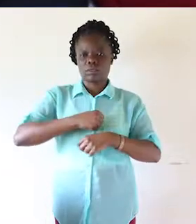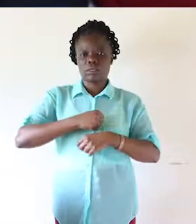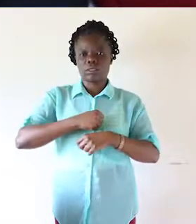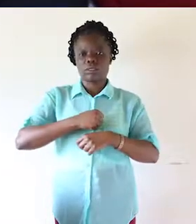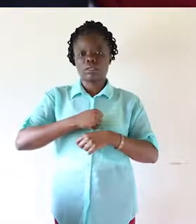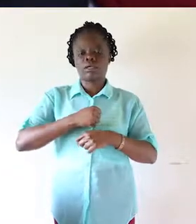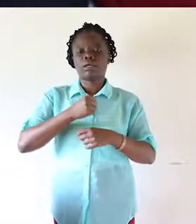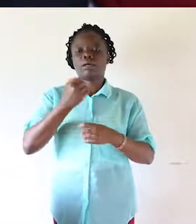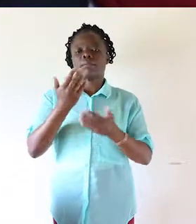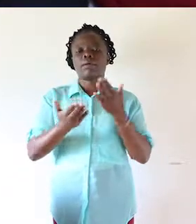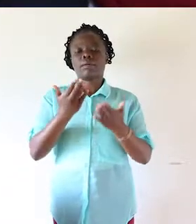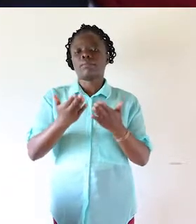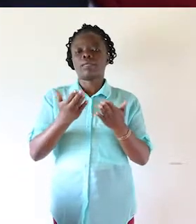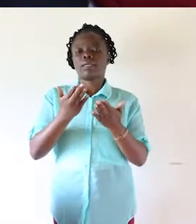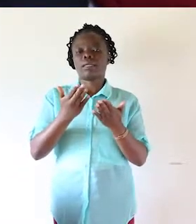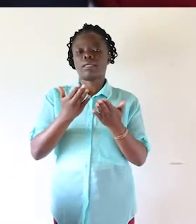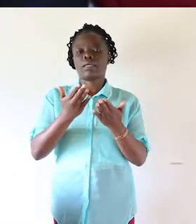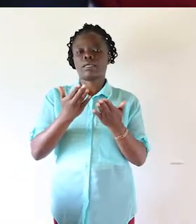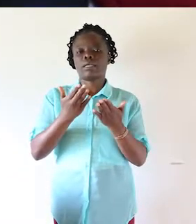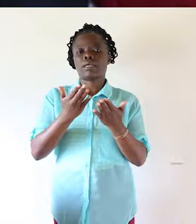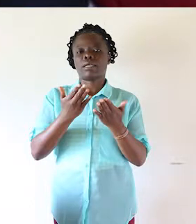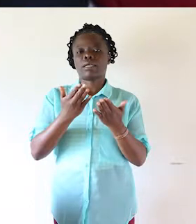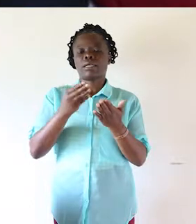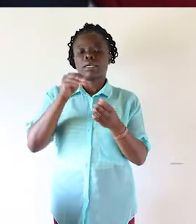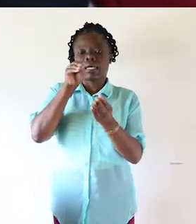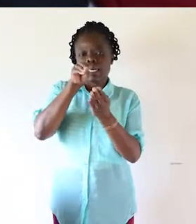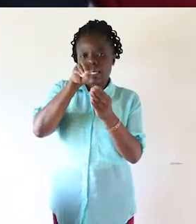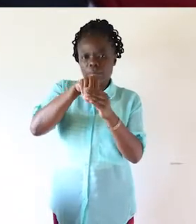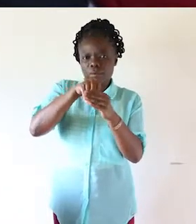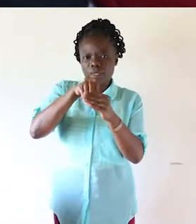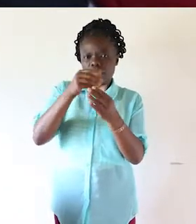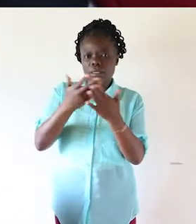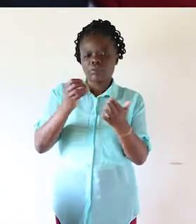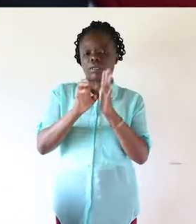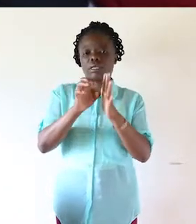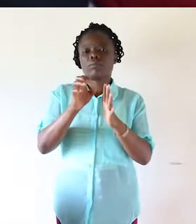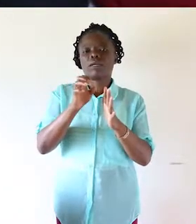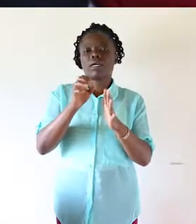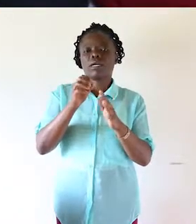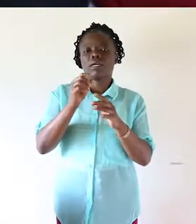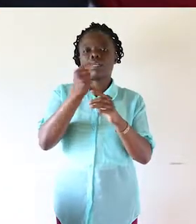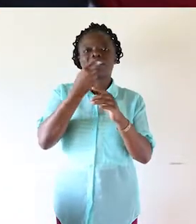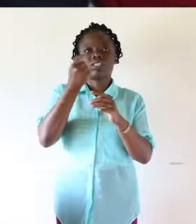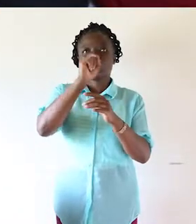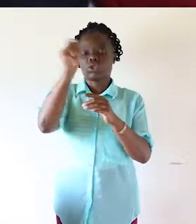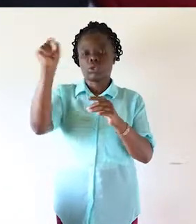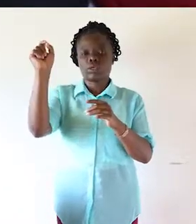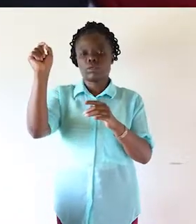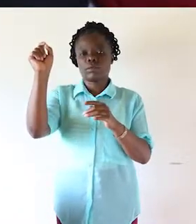maybe will keep things like chalk not falling down. You keep it